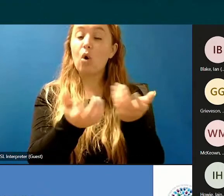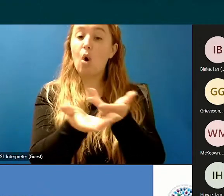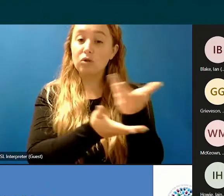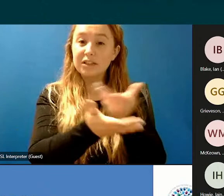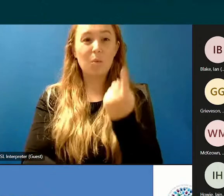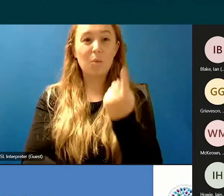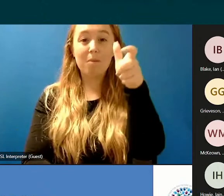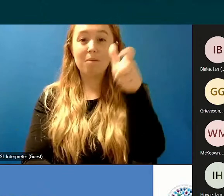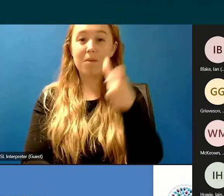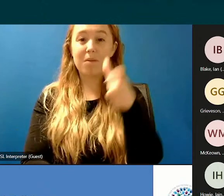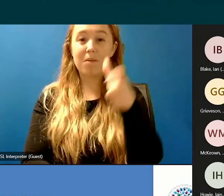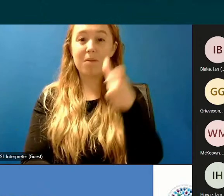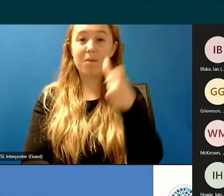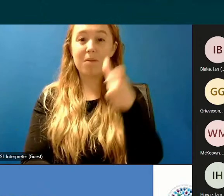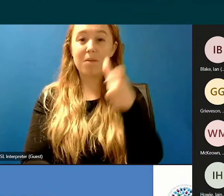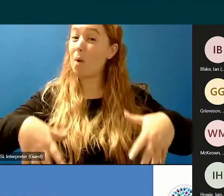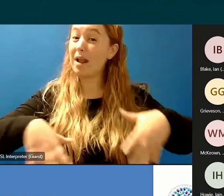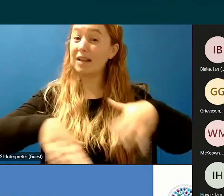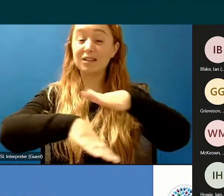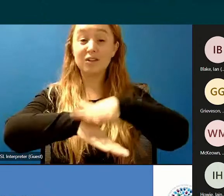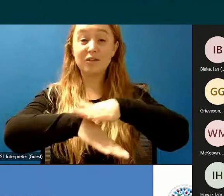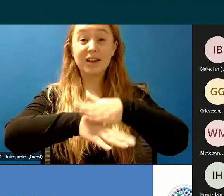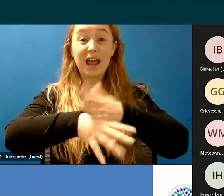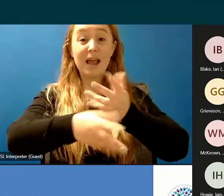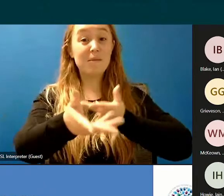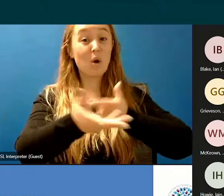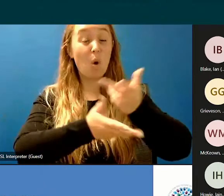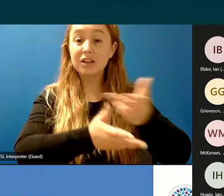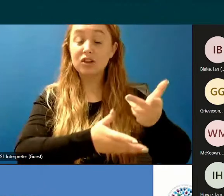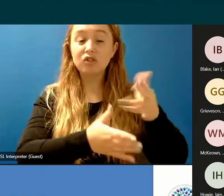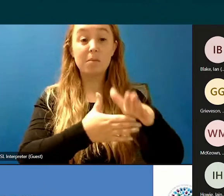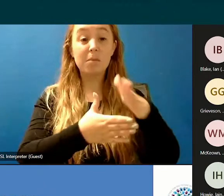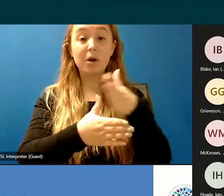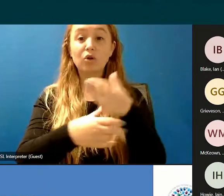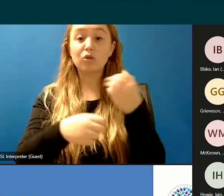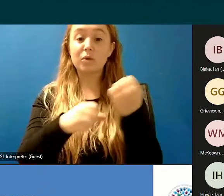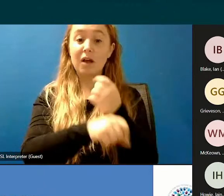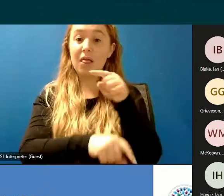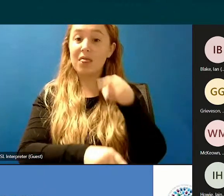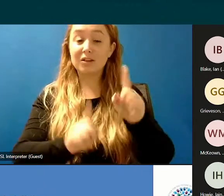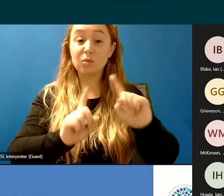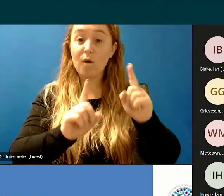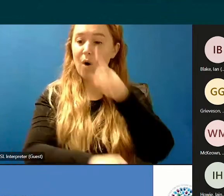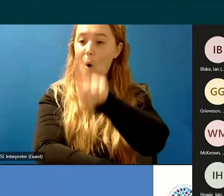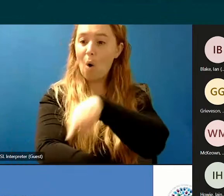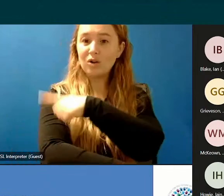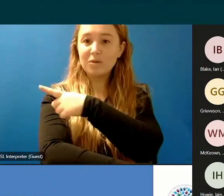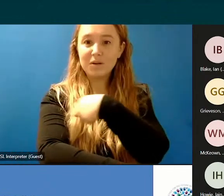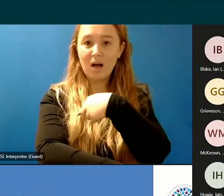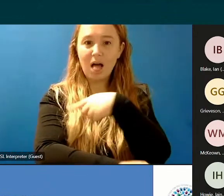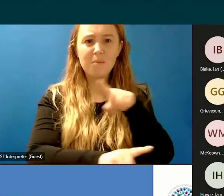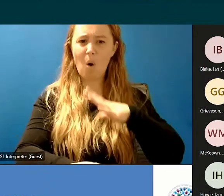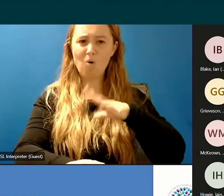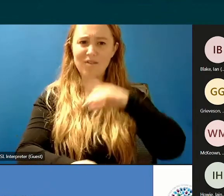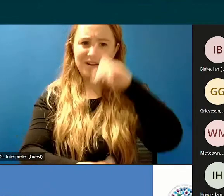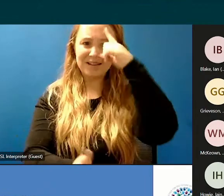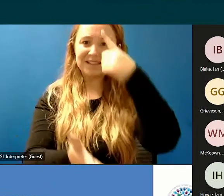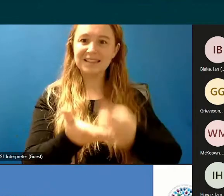time doing this consultation because we did this for the hospital and they'd already decided they were going to shut it, and now it's